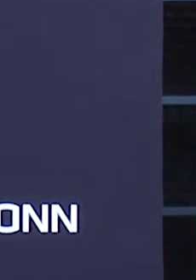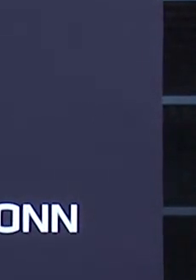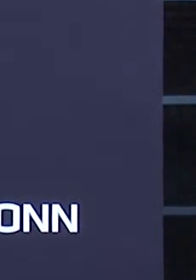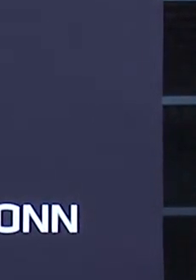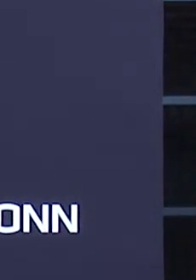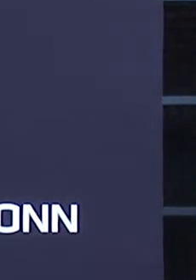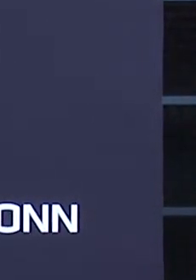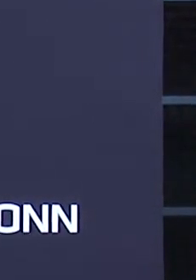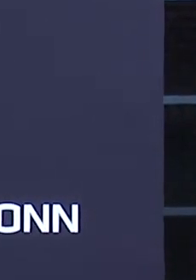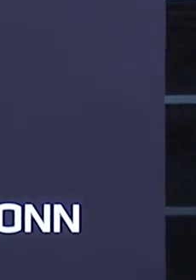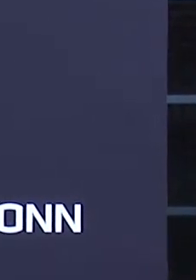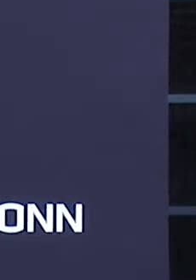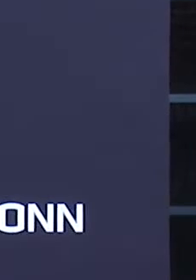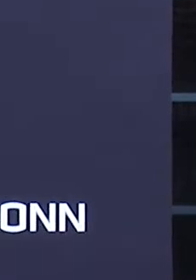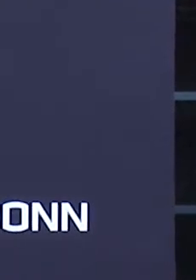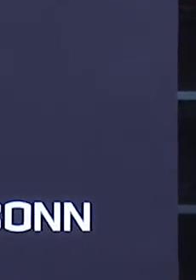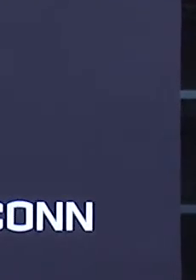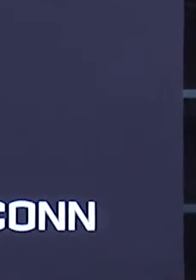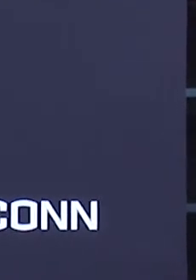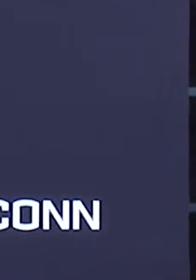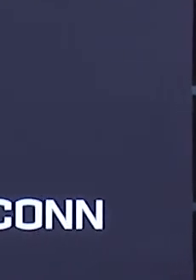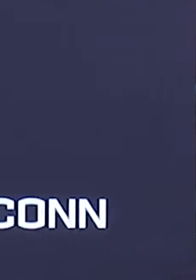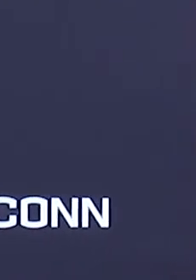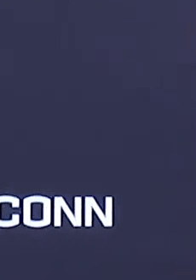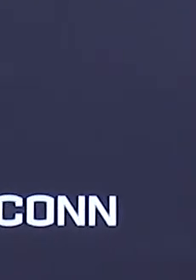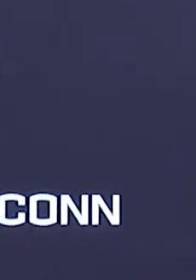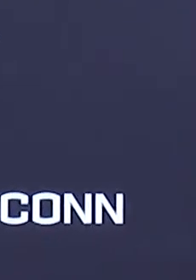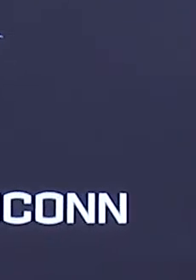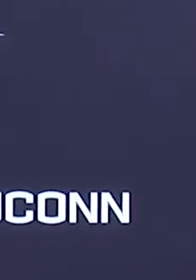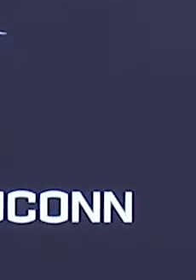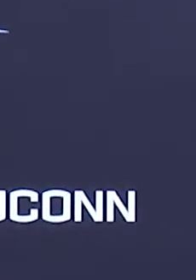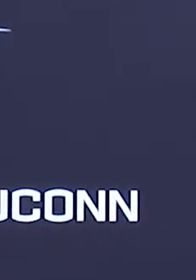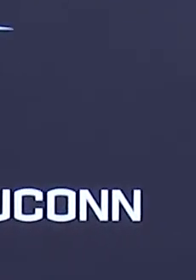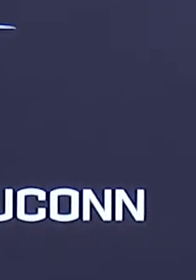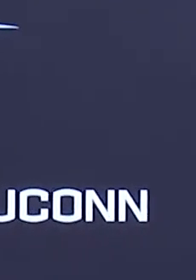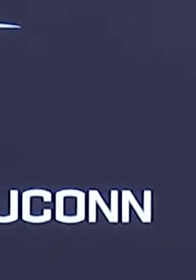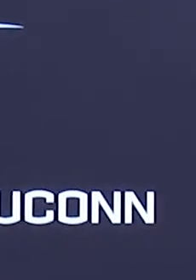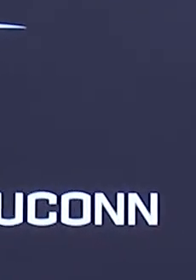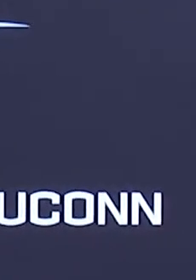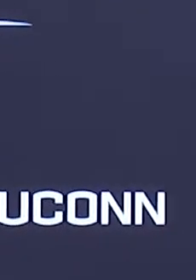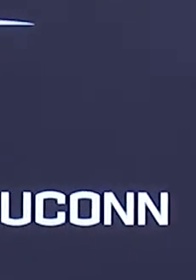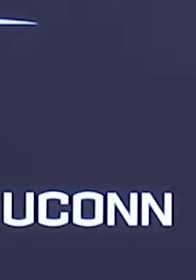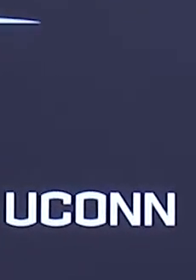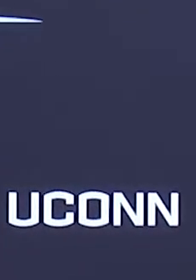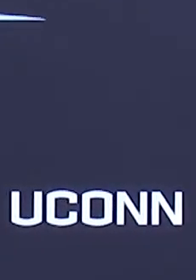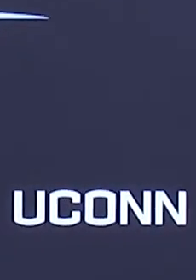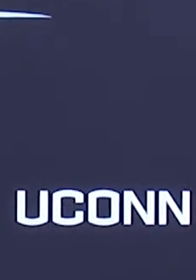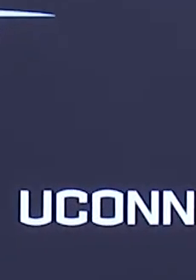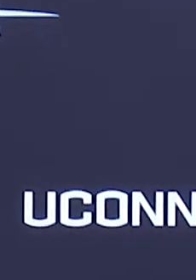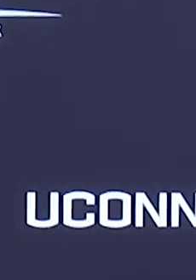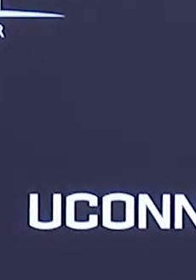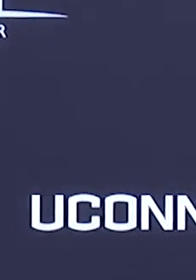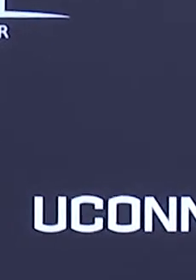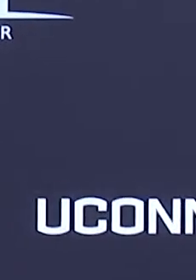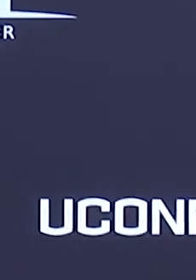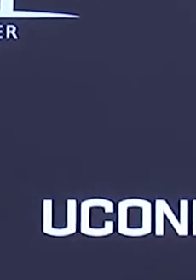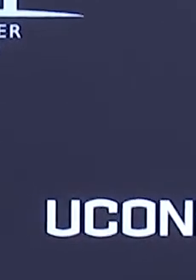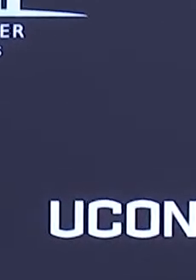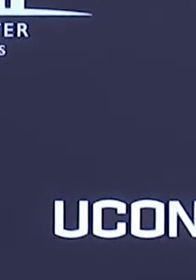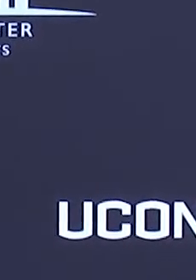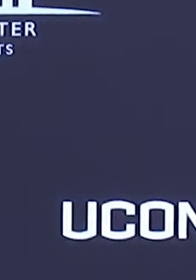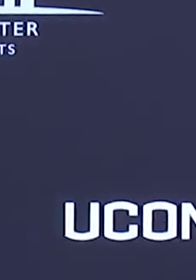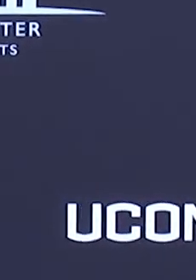Pequot, Eastern Pequot, Scotticook, Golden Hill Pagusset, Nipmuc, and Lenape peoples, who have stewarded this land throughout